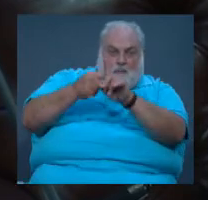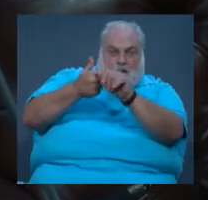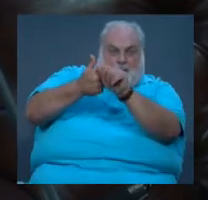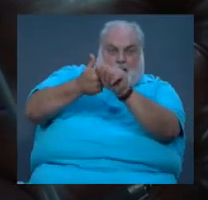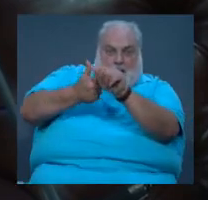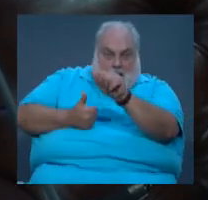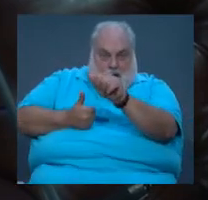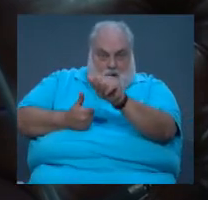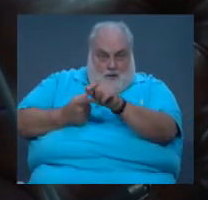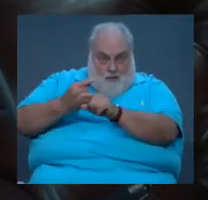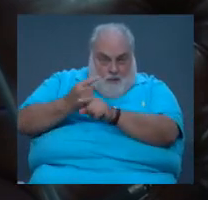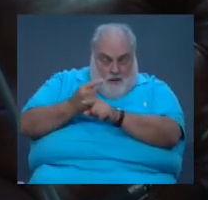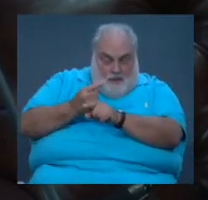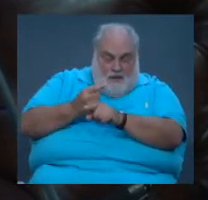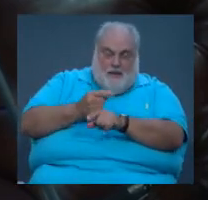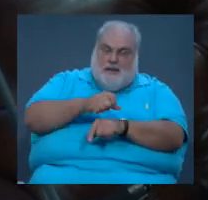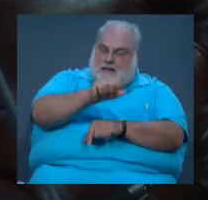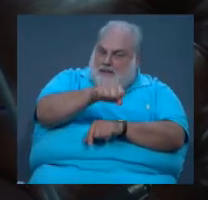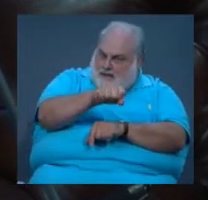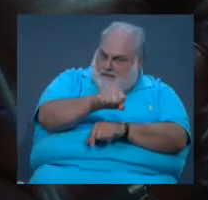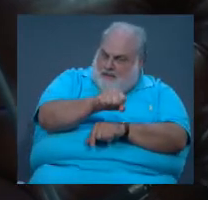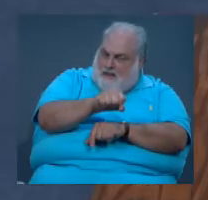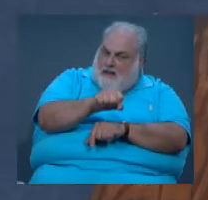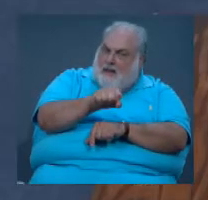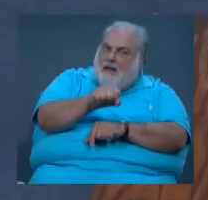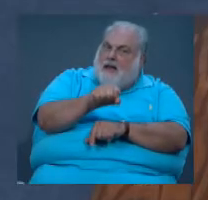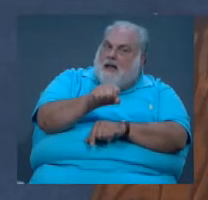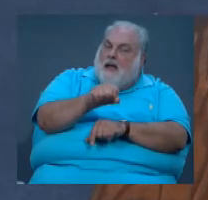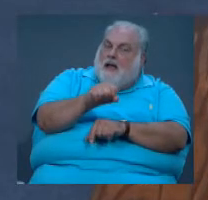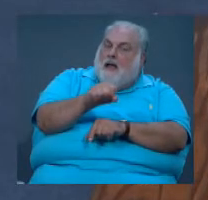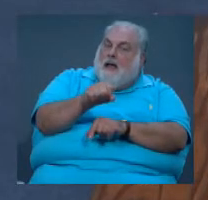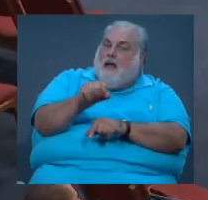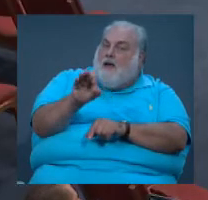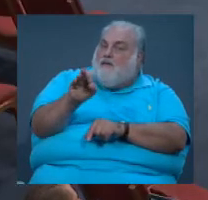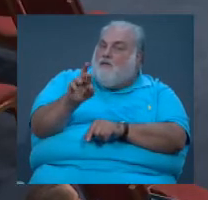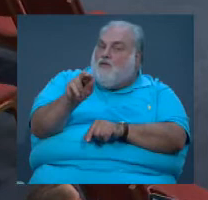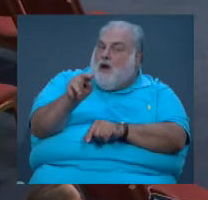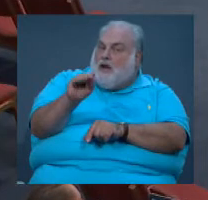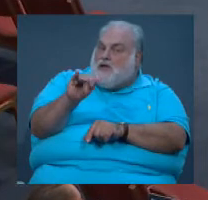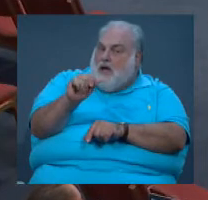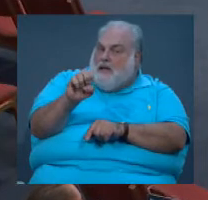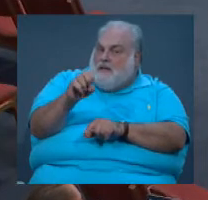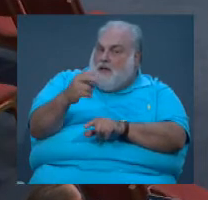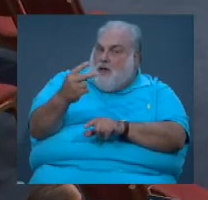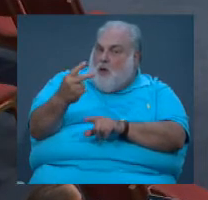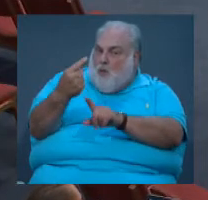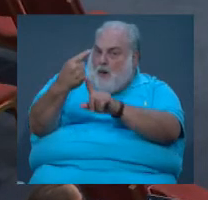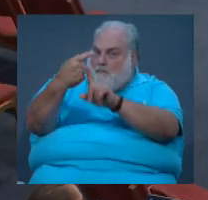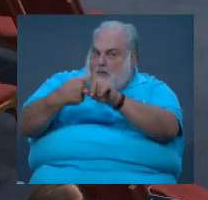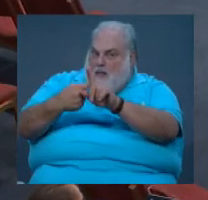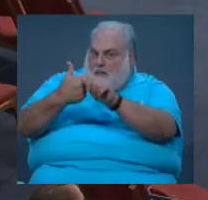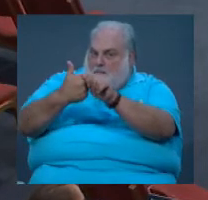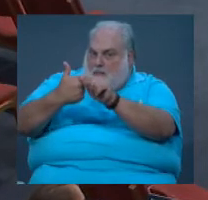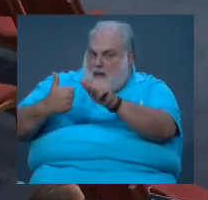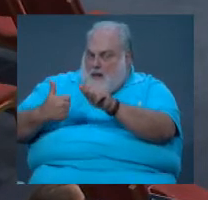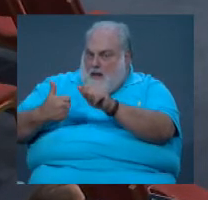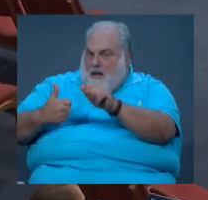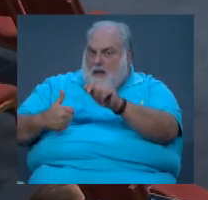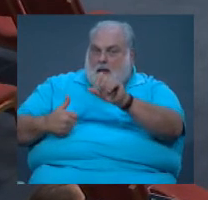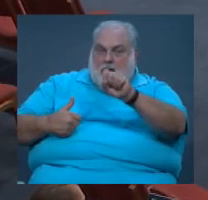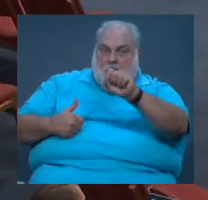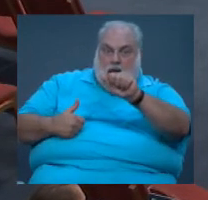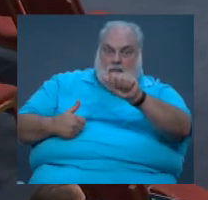and but we the don't- property tax lags 2 months. Okay. Do we go in and, like we do with sales tax, and apply those to the months